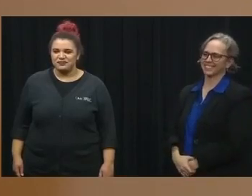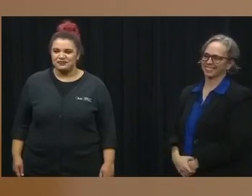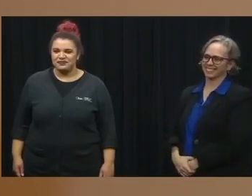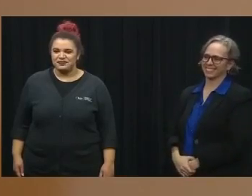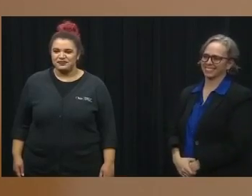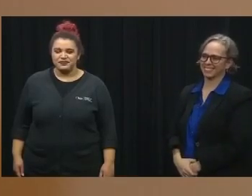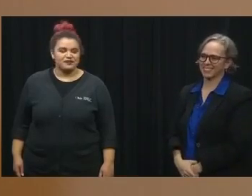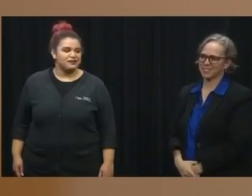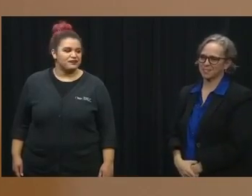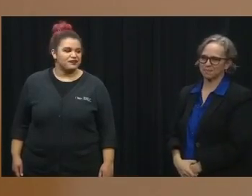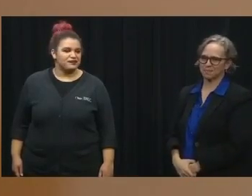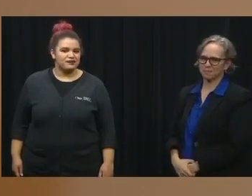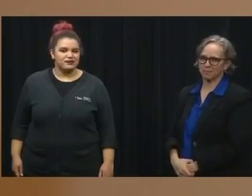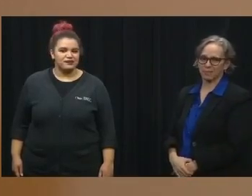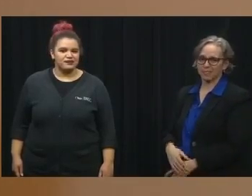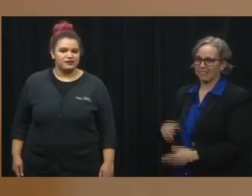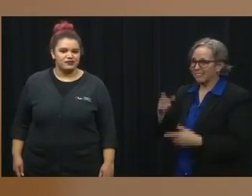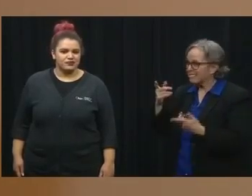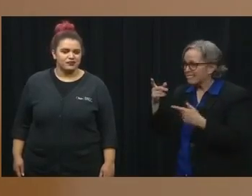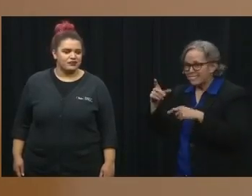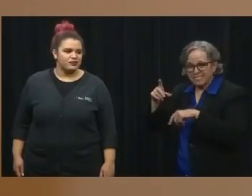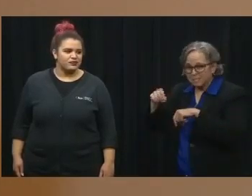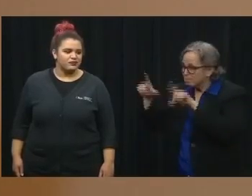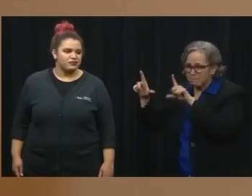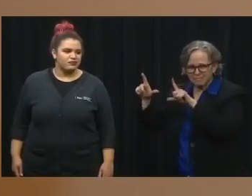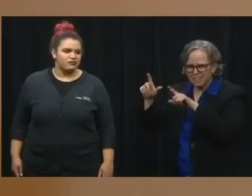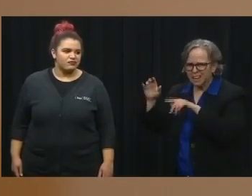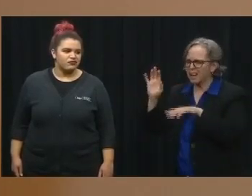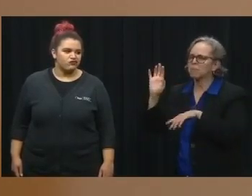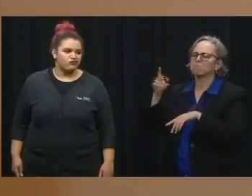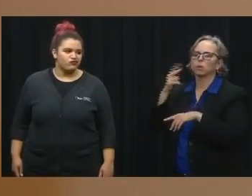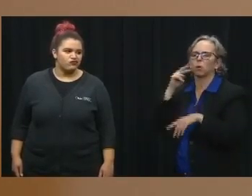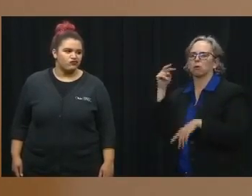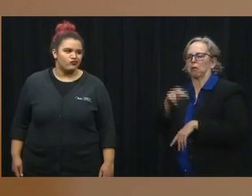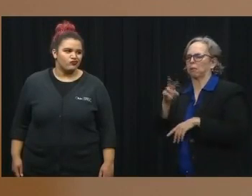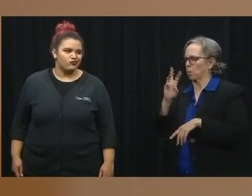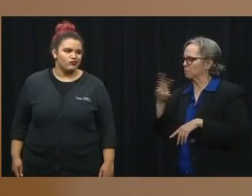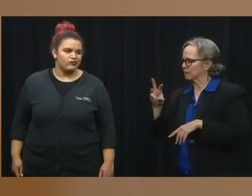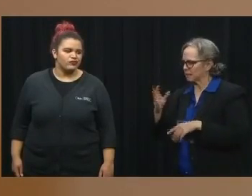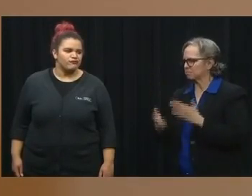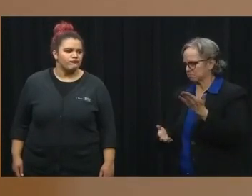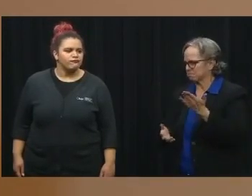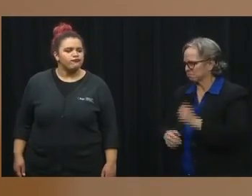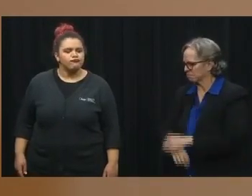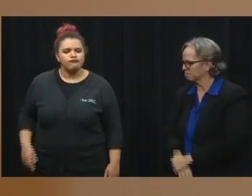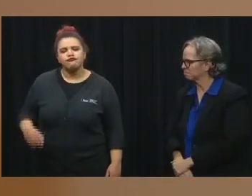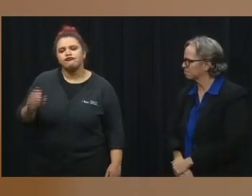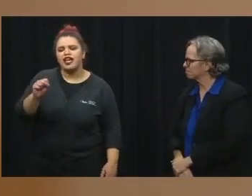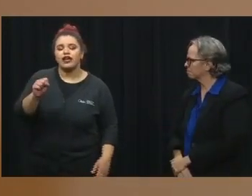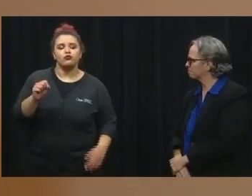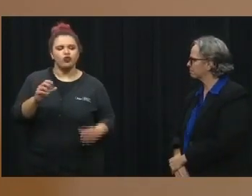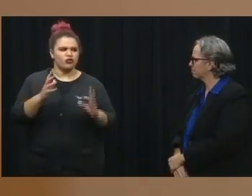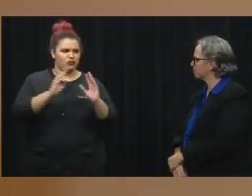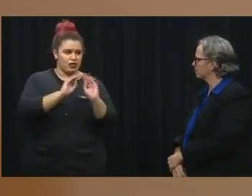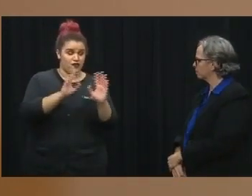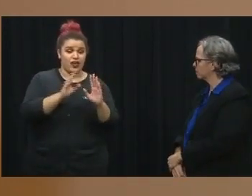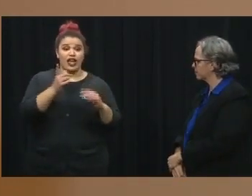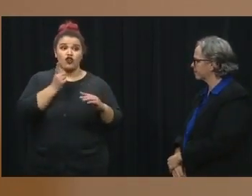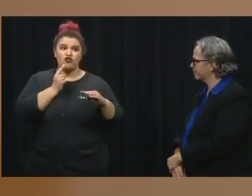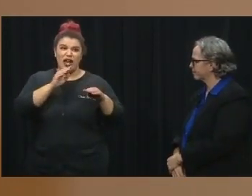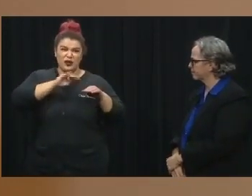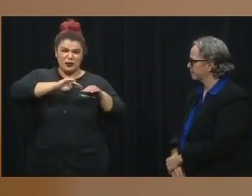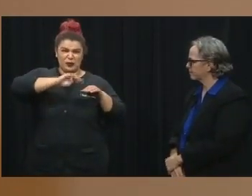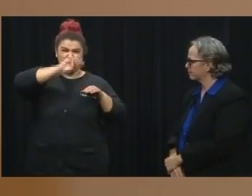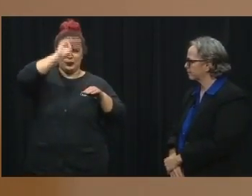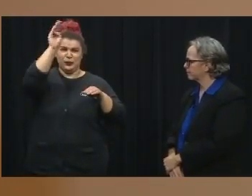If we're not able to pull it up, sure, it'll be on our website. I just wanted to clarify, so the red kind of sharp peak was,